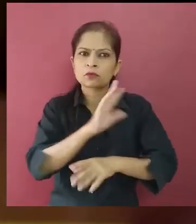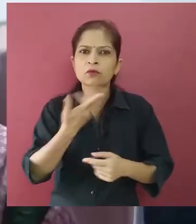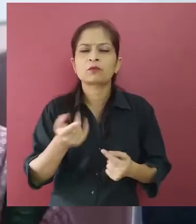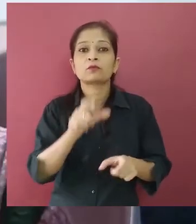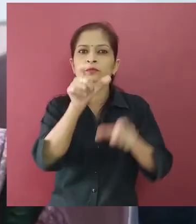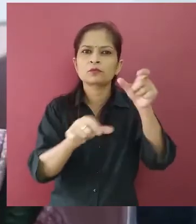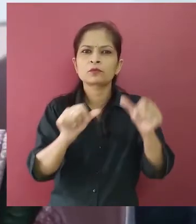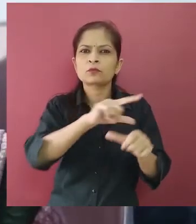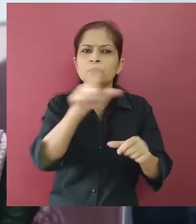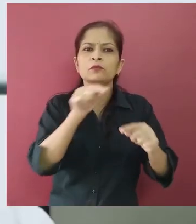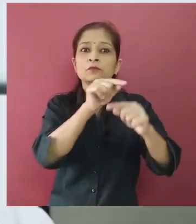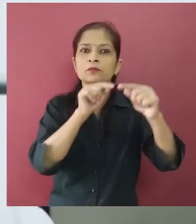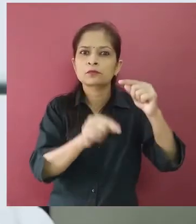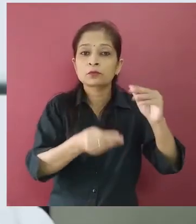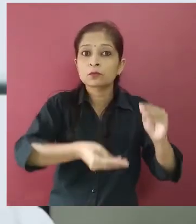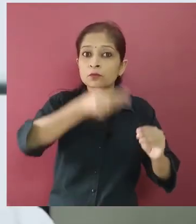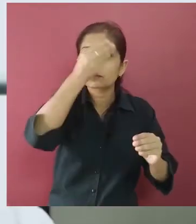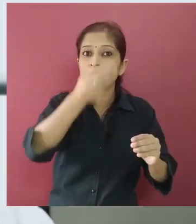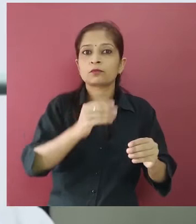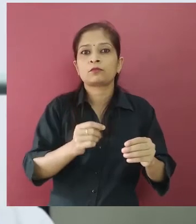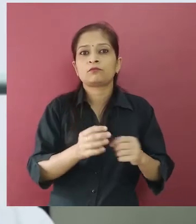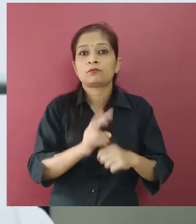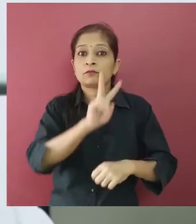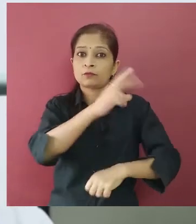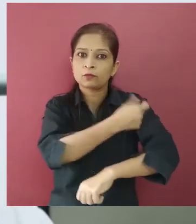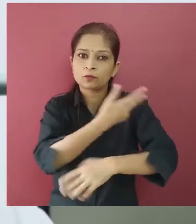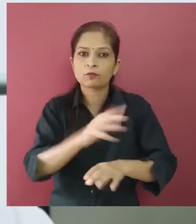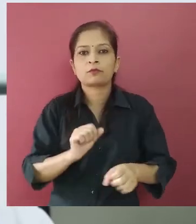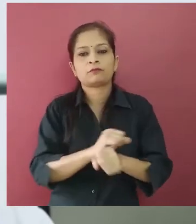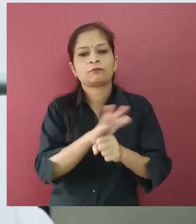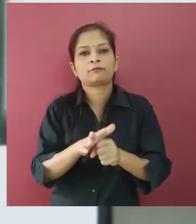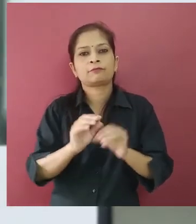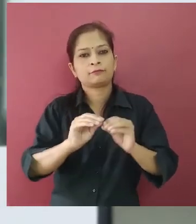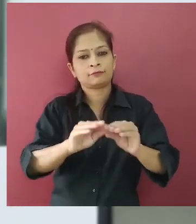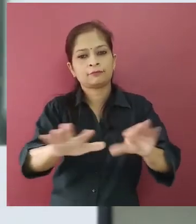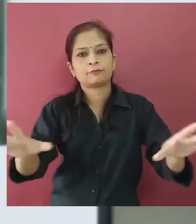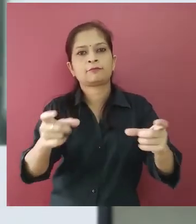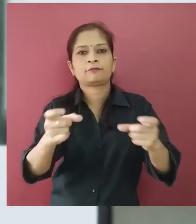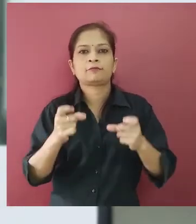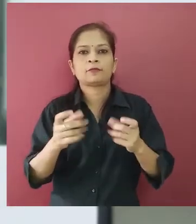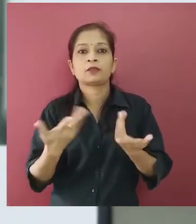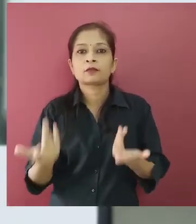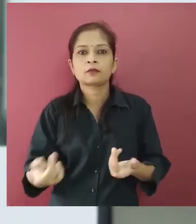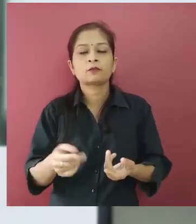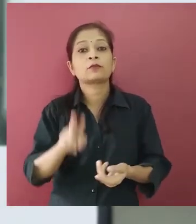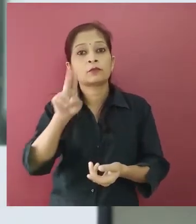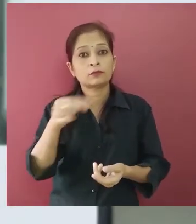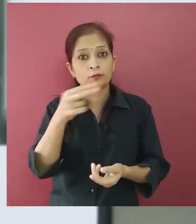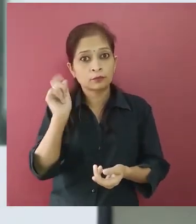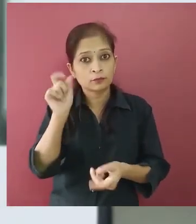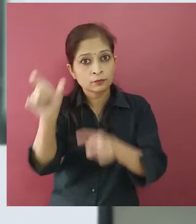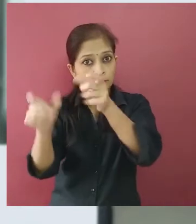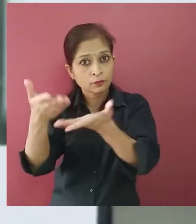certain levels, certain percentage of population, we are not going to decrease the transmission. So for a healthcare worker,